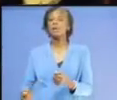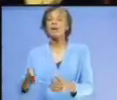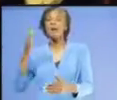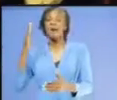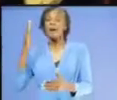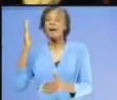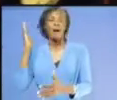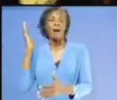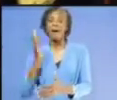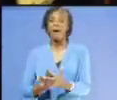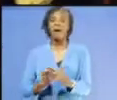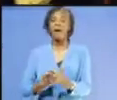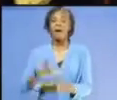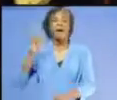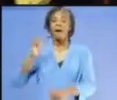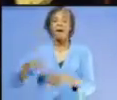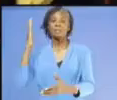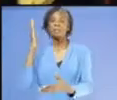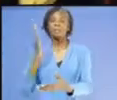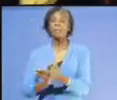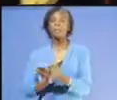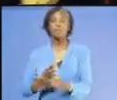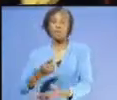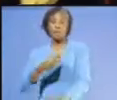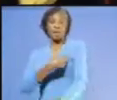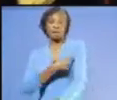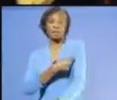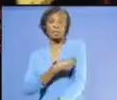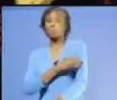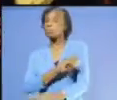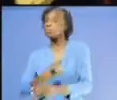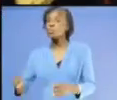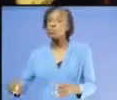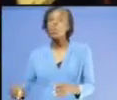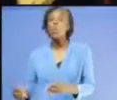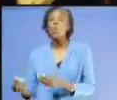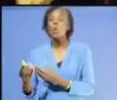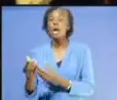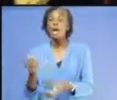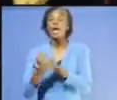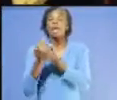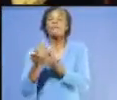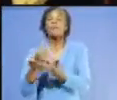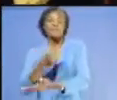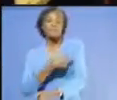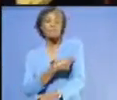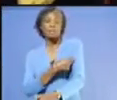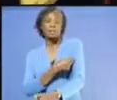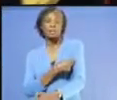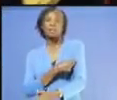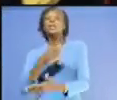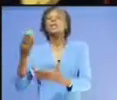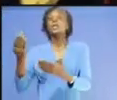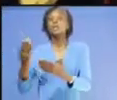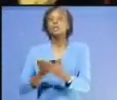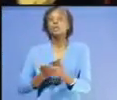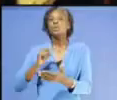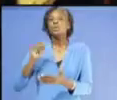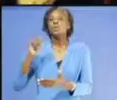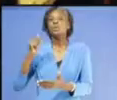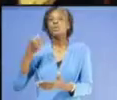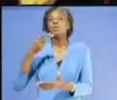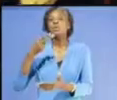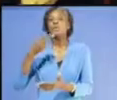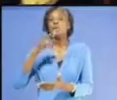resistant to the current vaccine, a mutated virus. The Lord